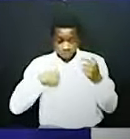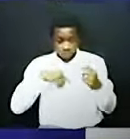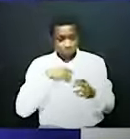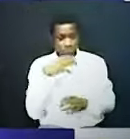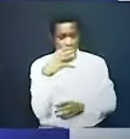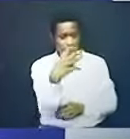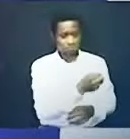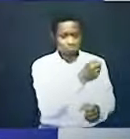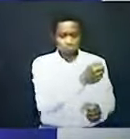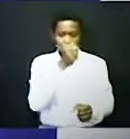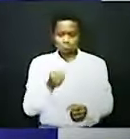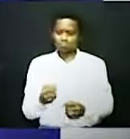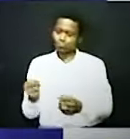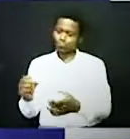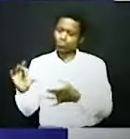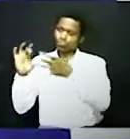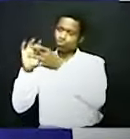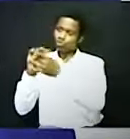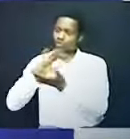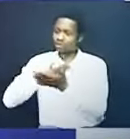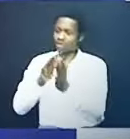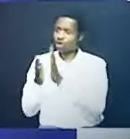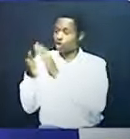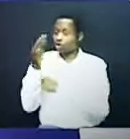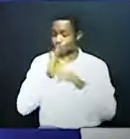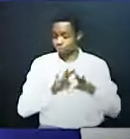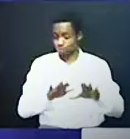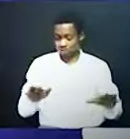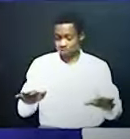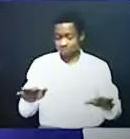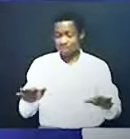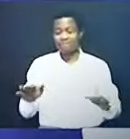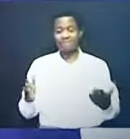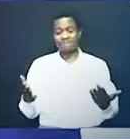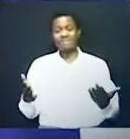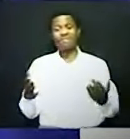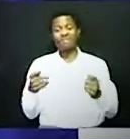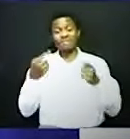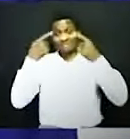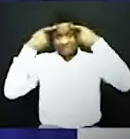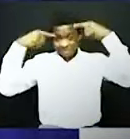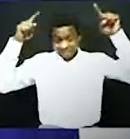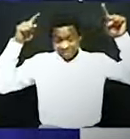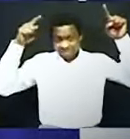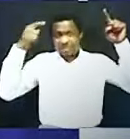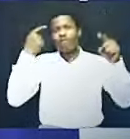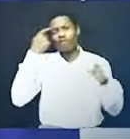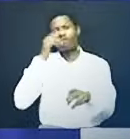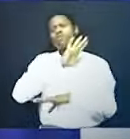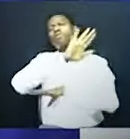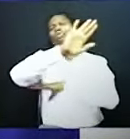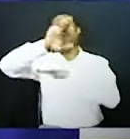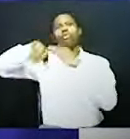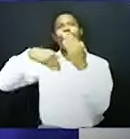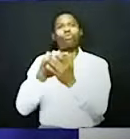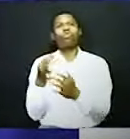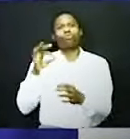the creator God as his children, success is basic for all of us.